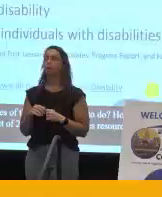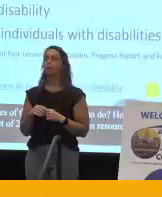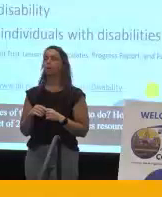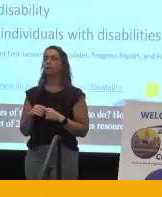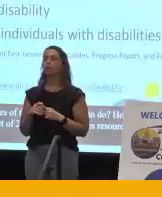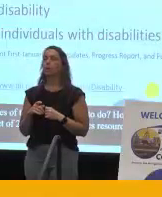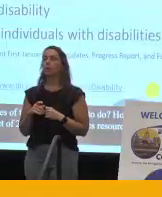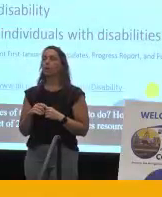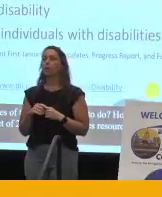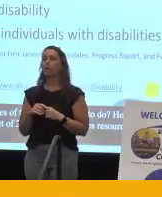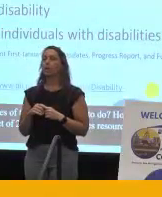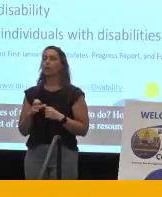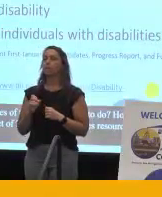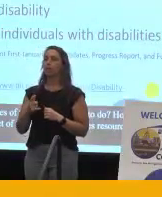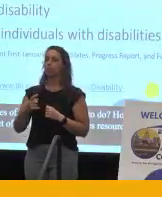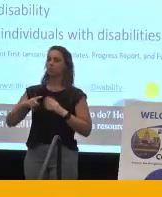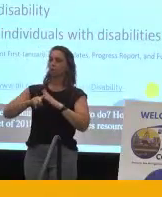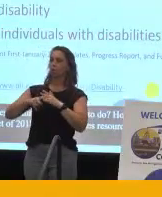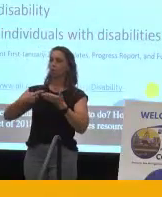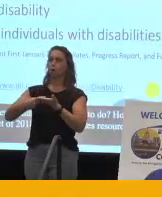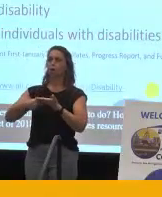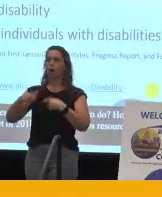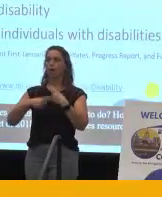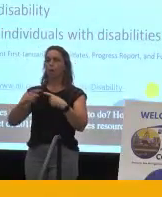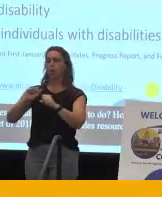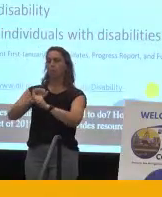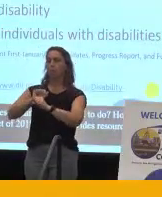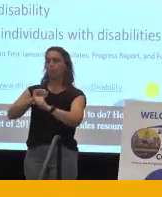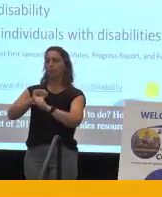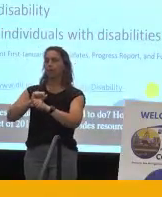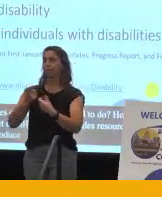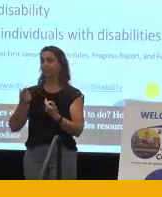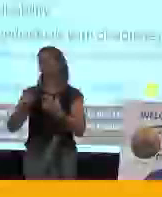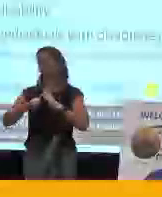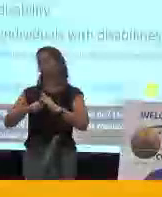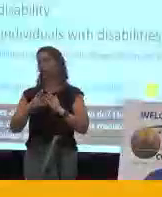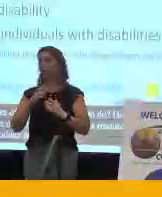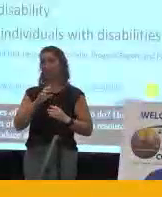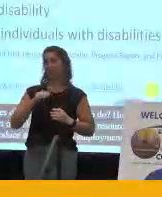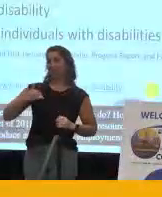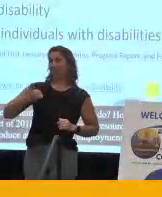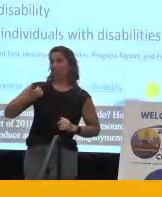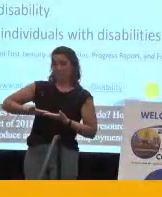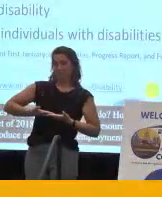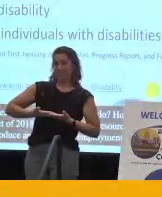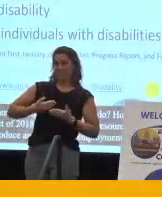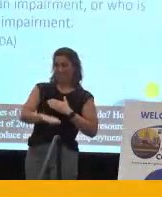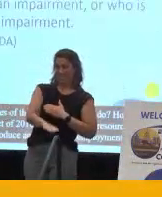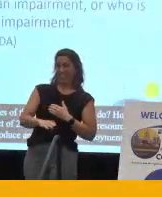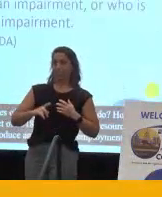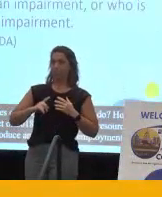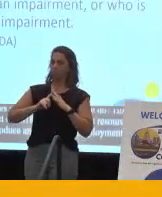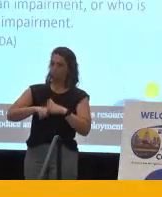to introduce and talk about employment from the very first conversation, even as early intervention with families.